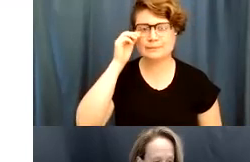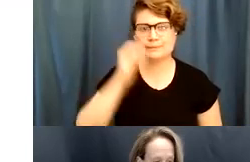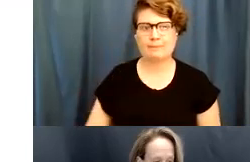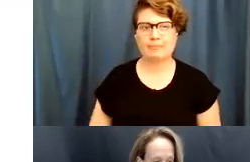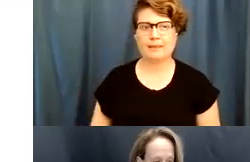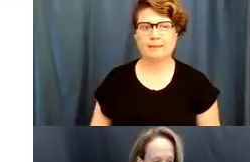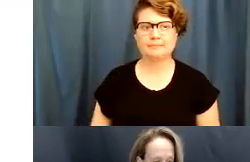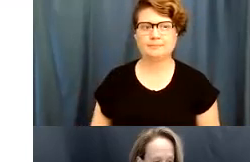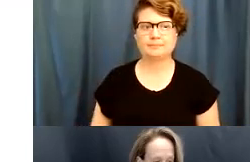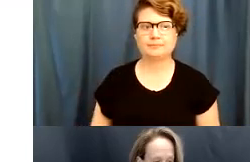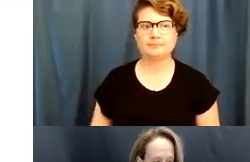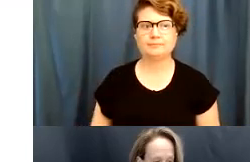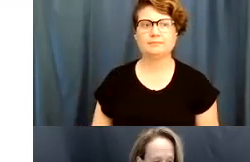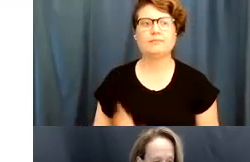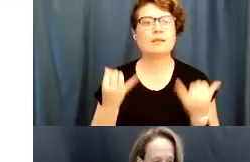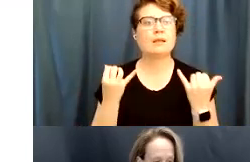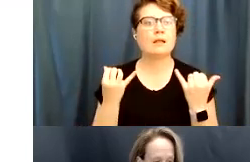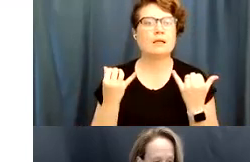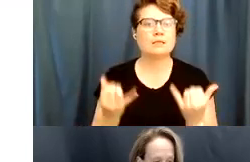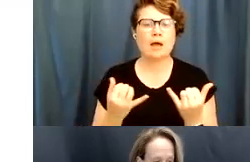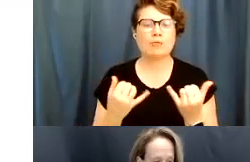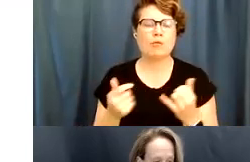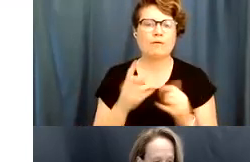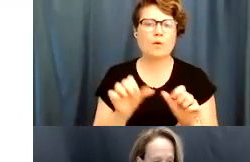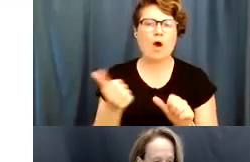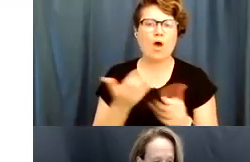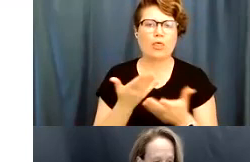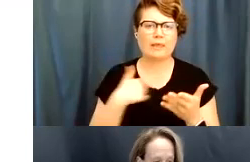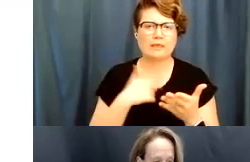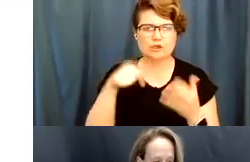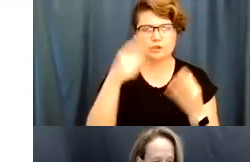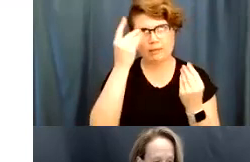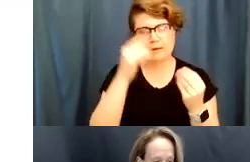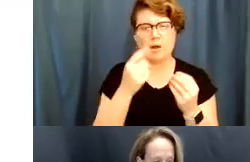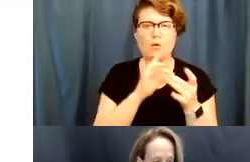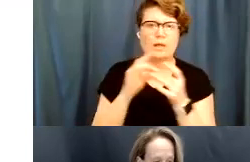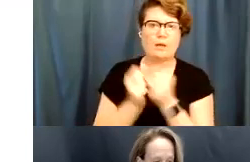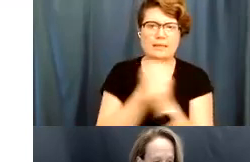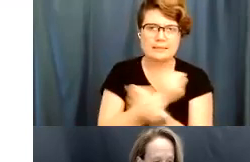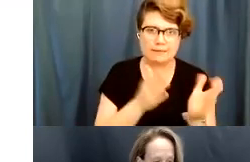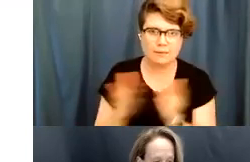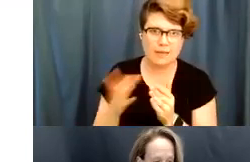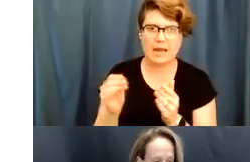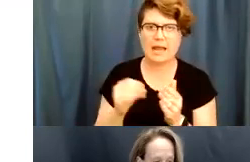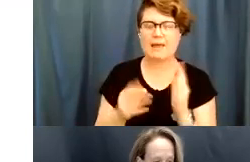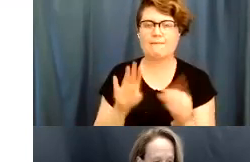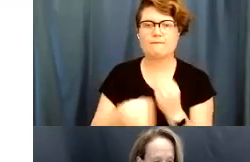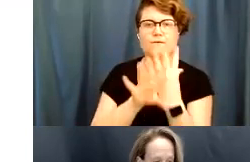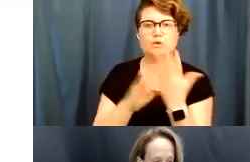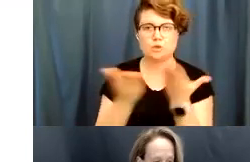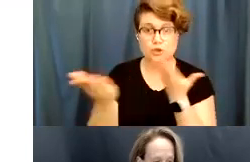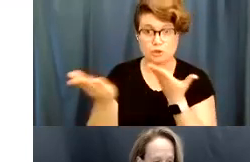Let's talk about a few other things we should consider as we are safety planning and offering virtual services. Language